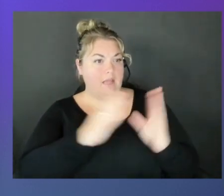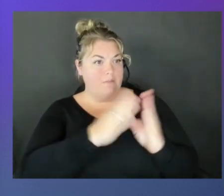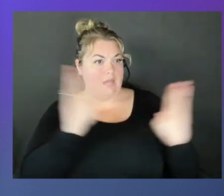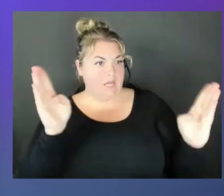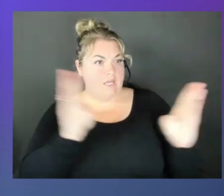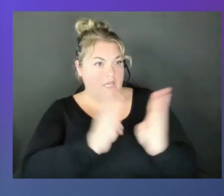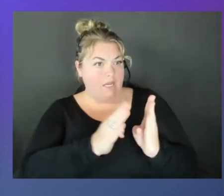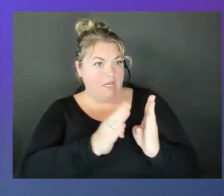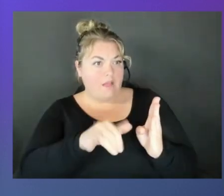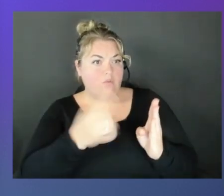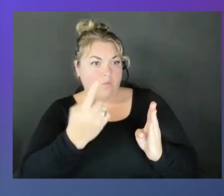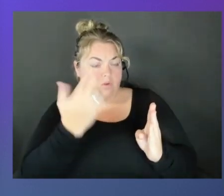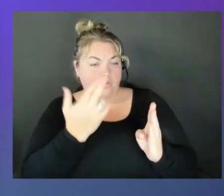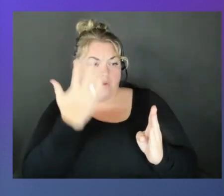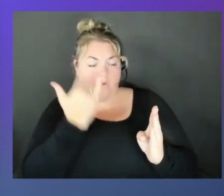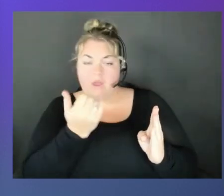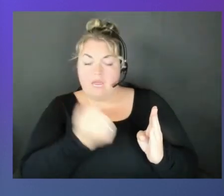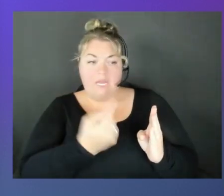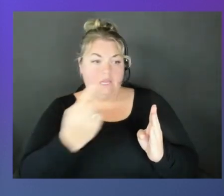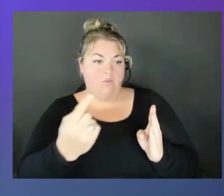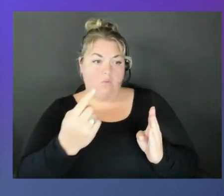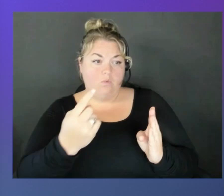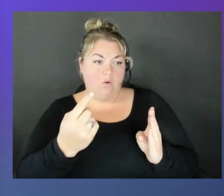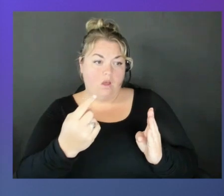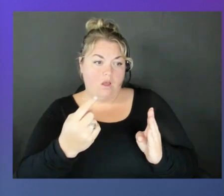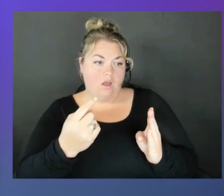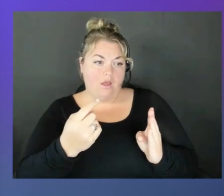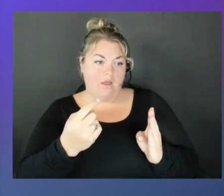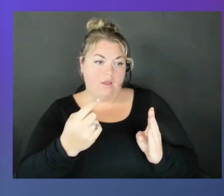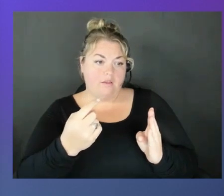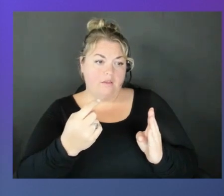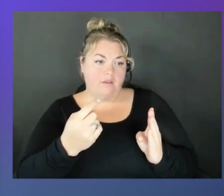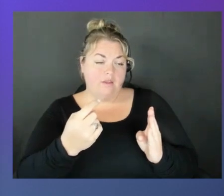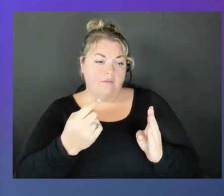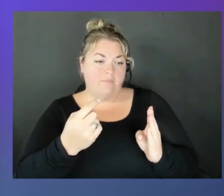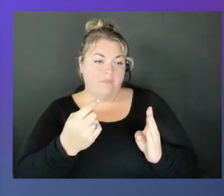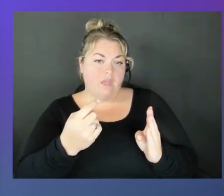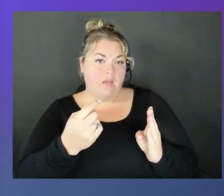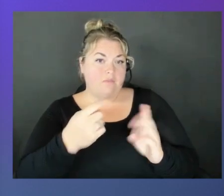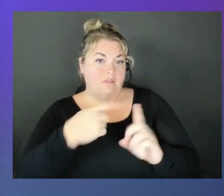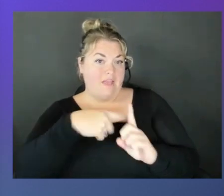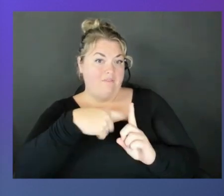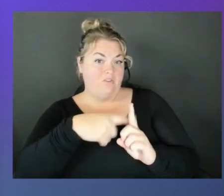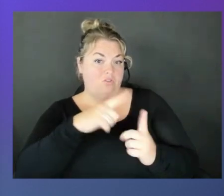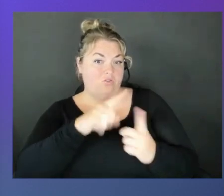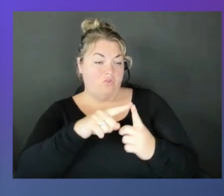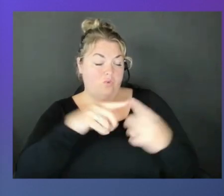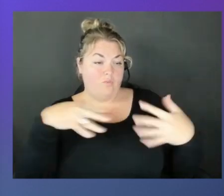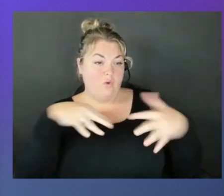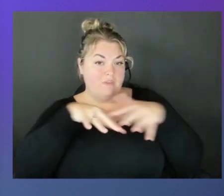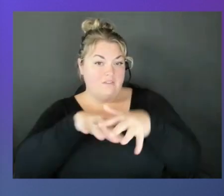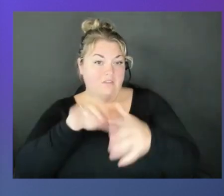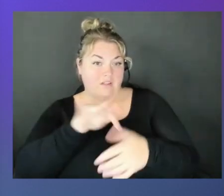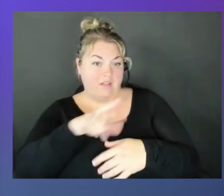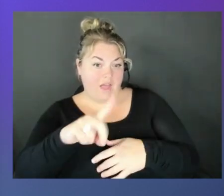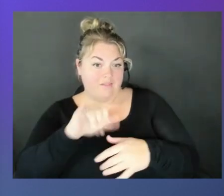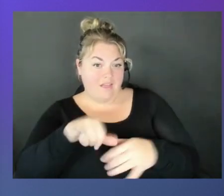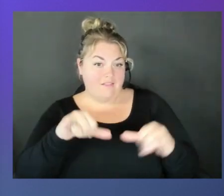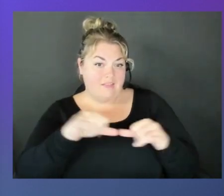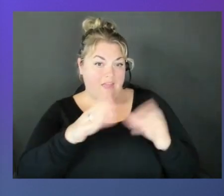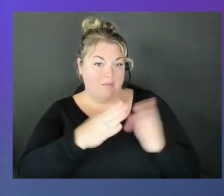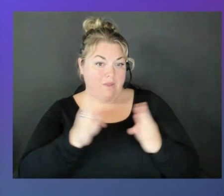why anyone likes it's advantageous to move into the cloud. So that scalability is there. I could